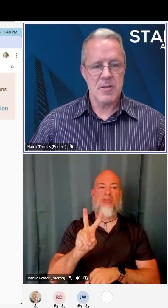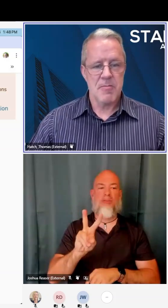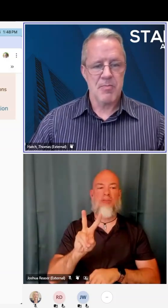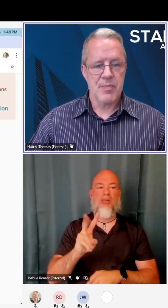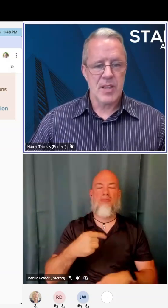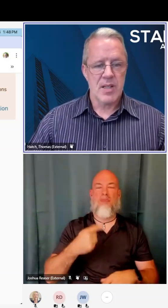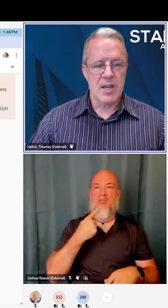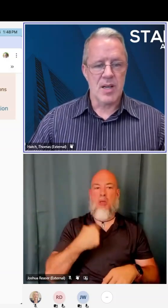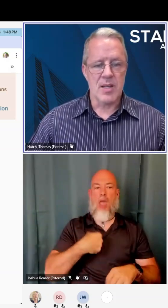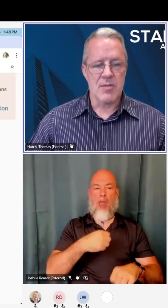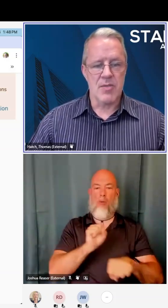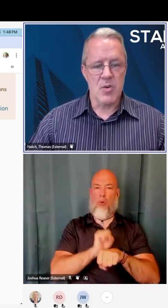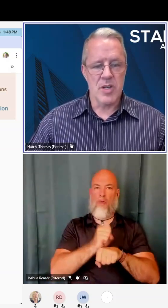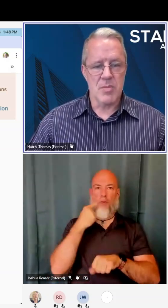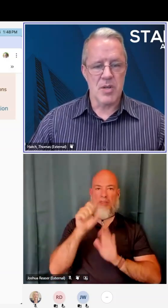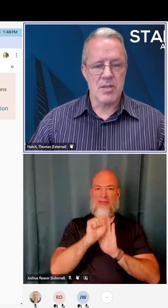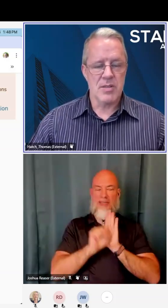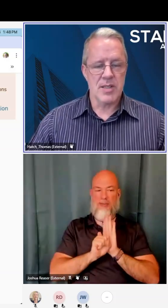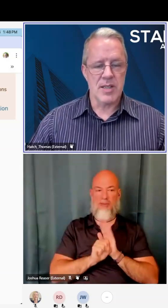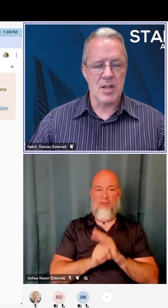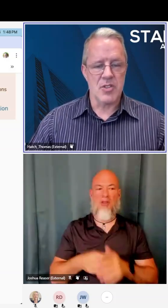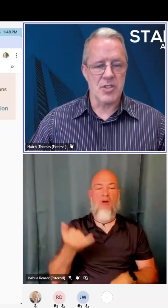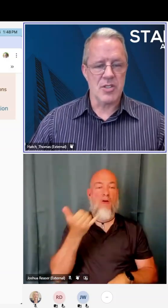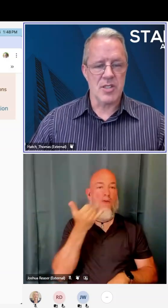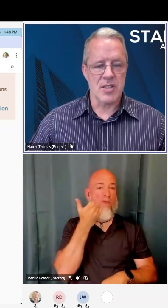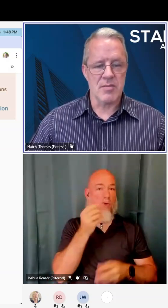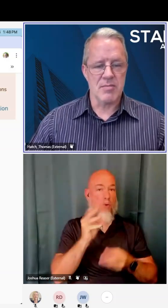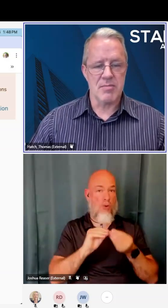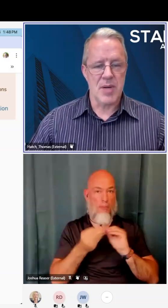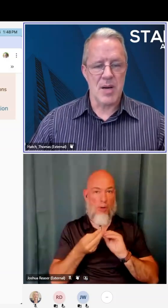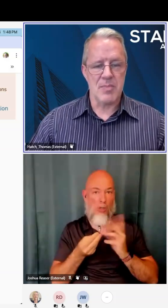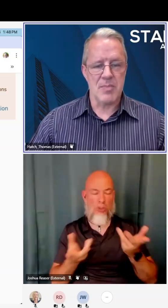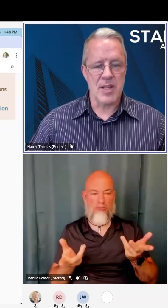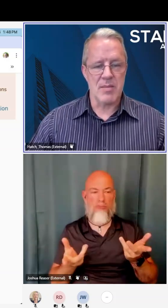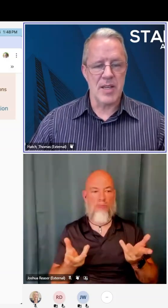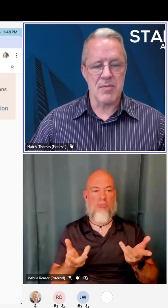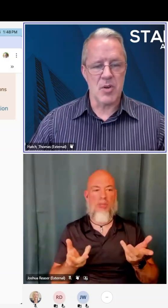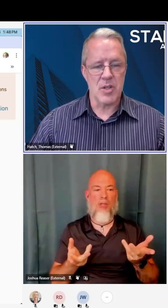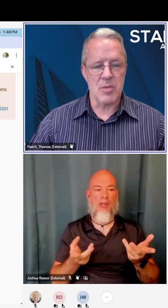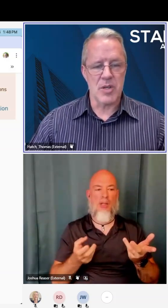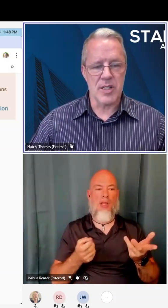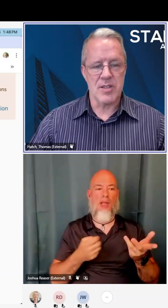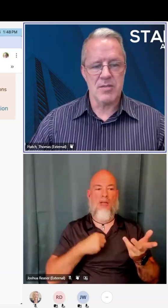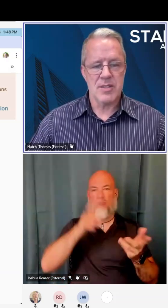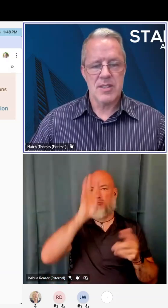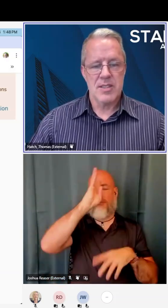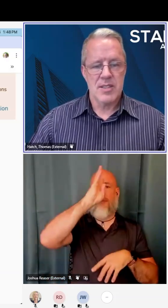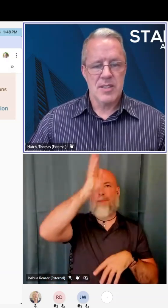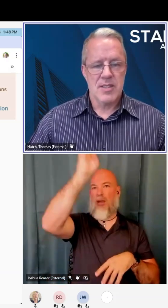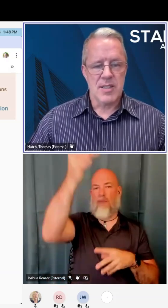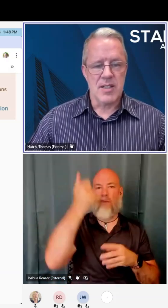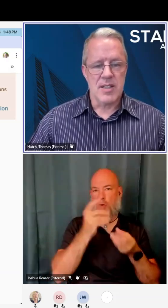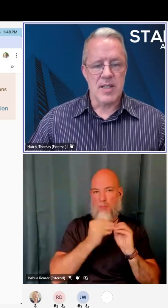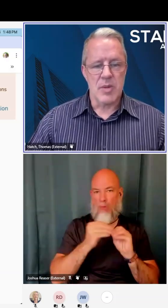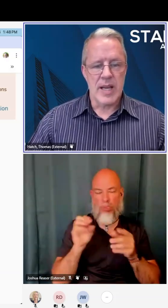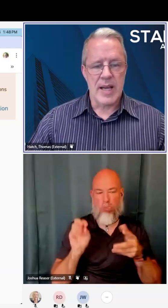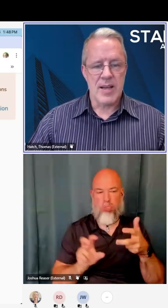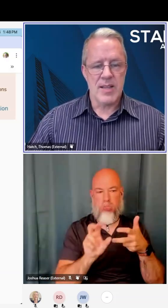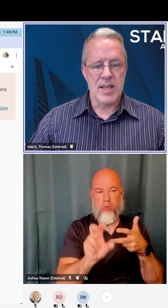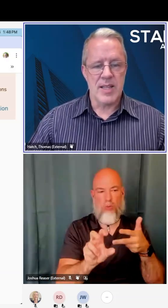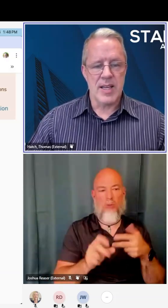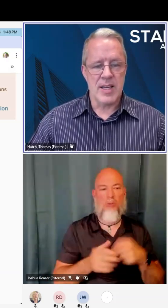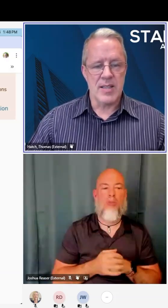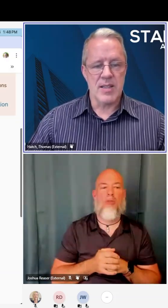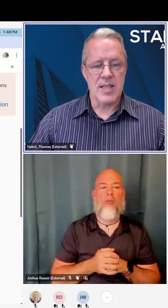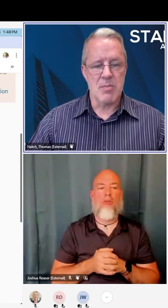employee. The phone number, and I'll just populate a made-up phone number here that we